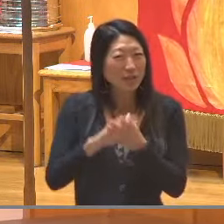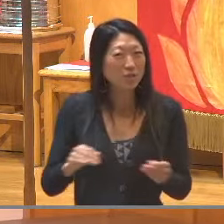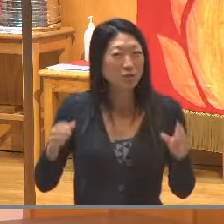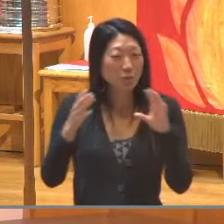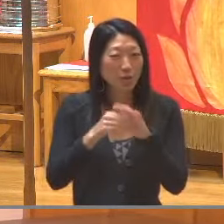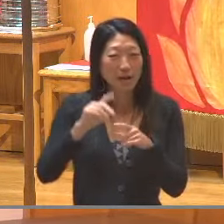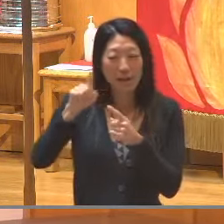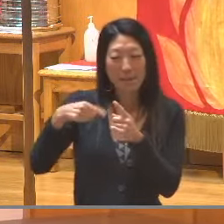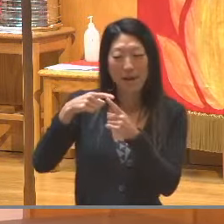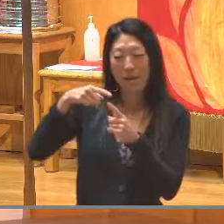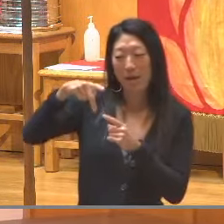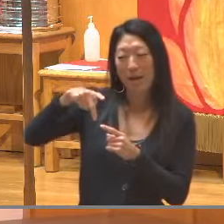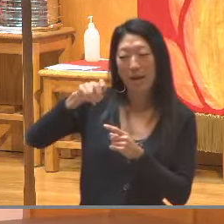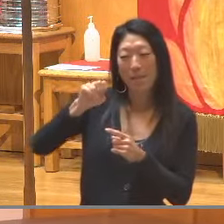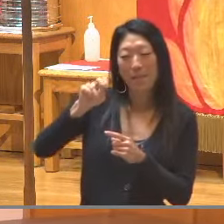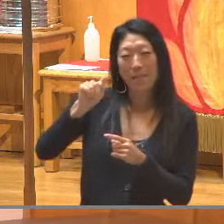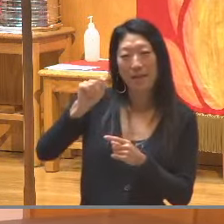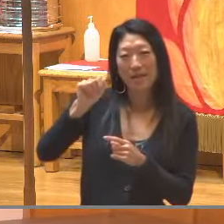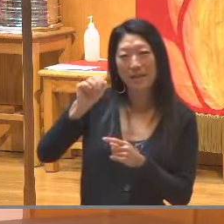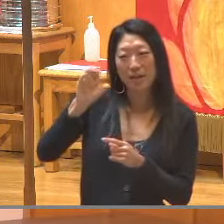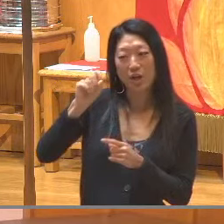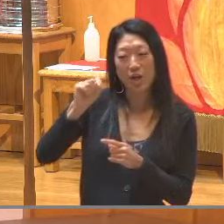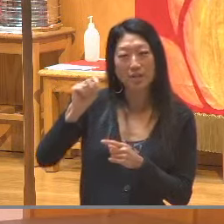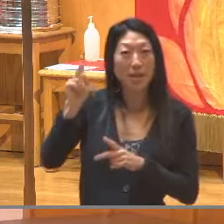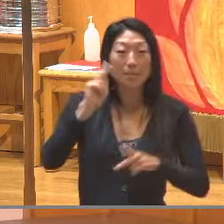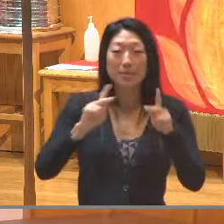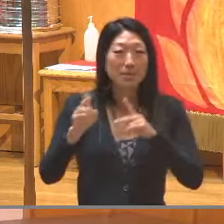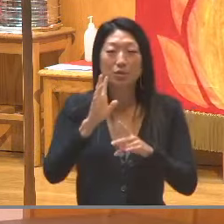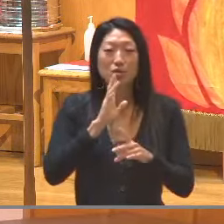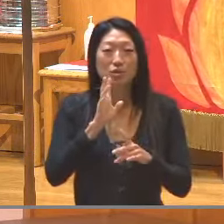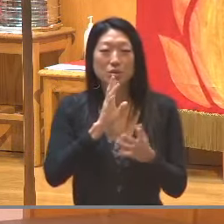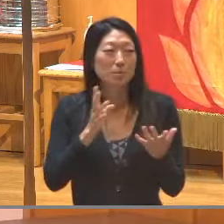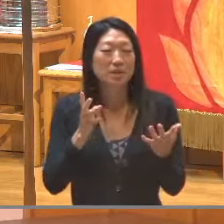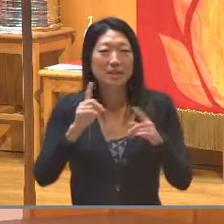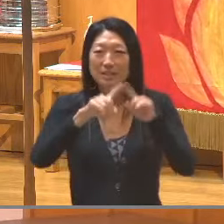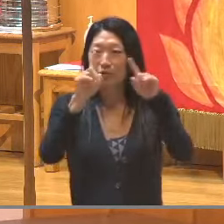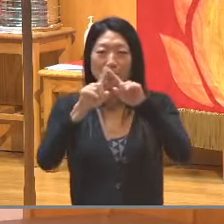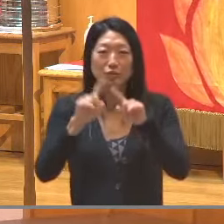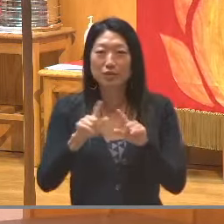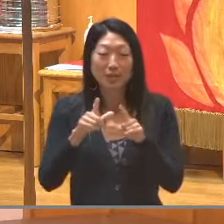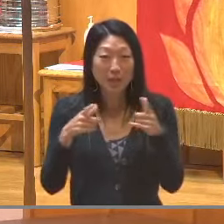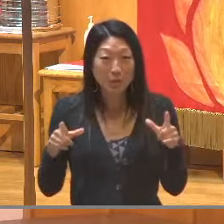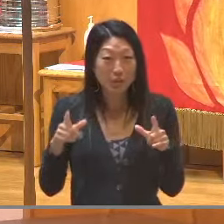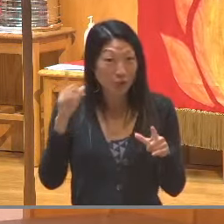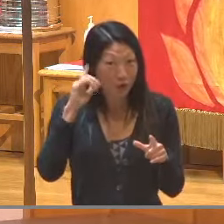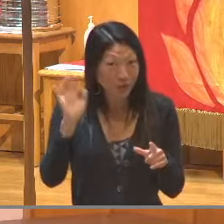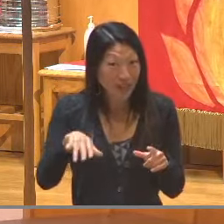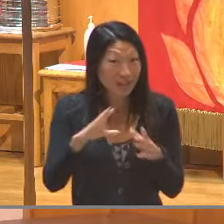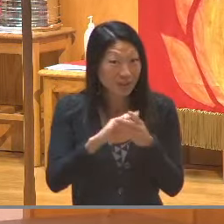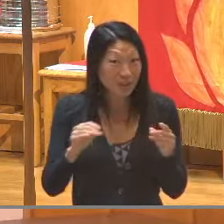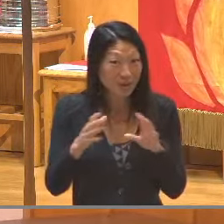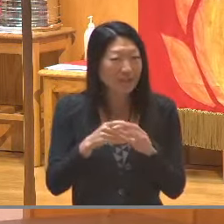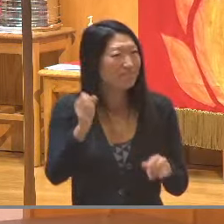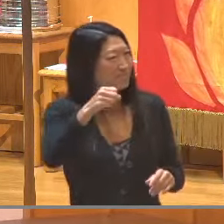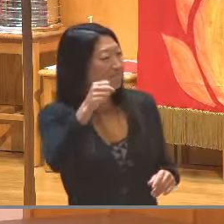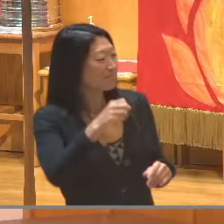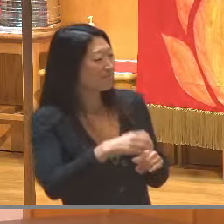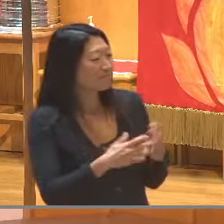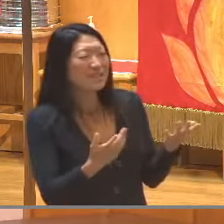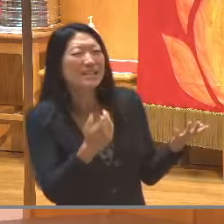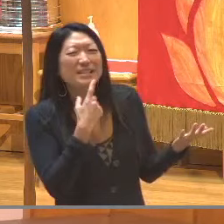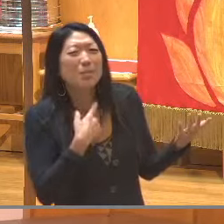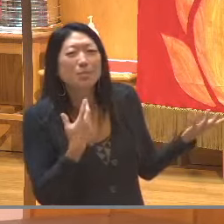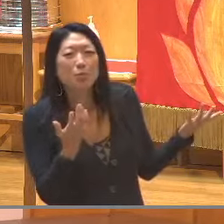about Pentecost, where people start speaking all kinds of different languages? Have you heard that before? Yeah? Yeah? What do you know about that? Tell me about